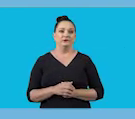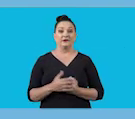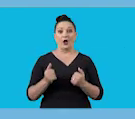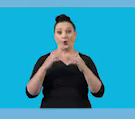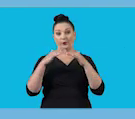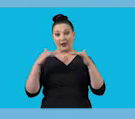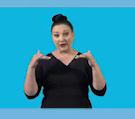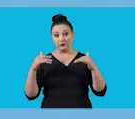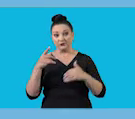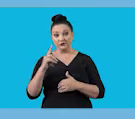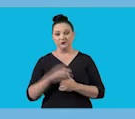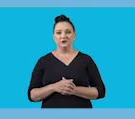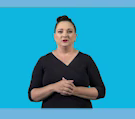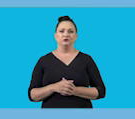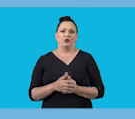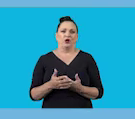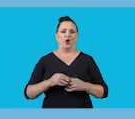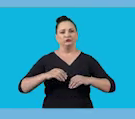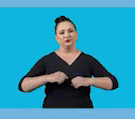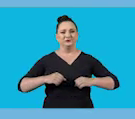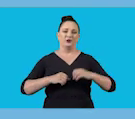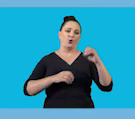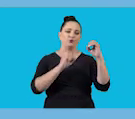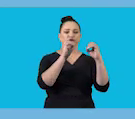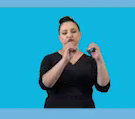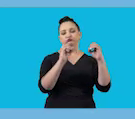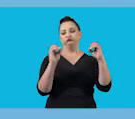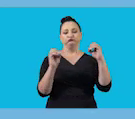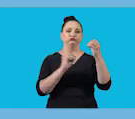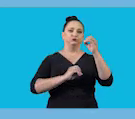And then in a liquid, they are loosely packed.